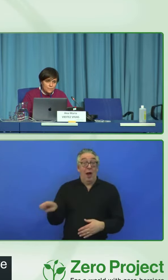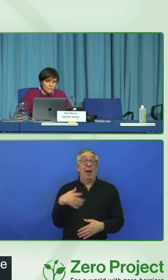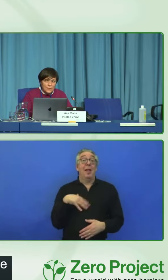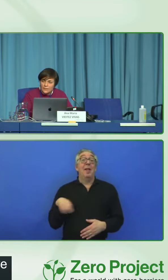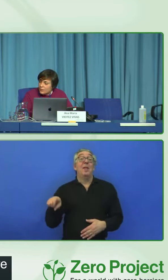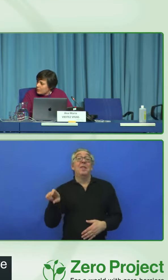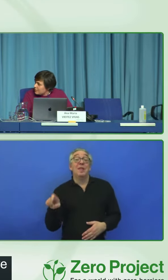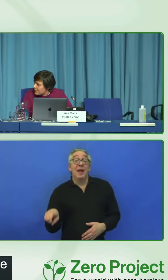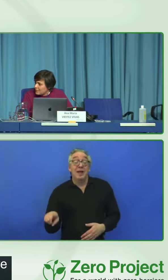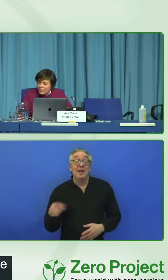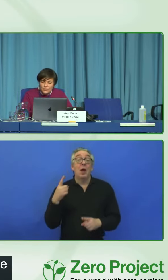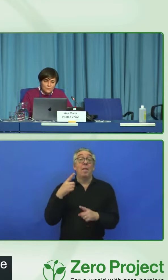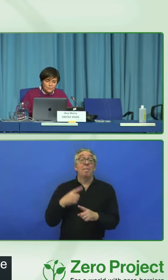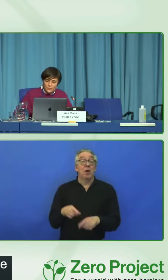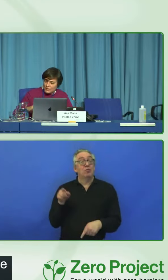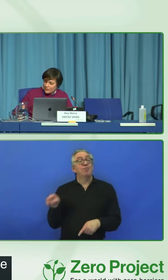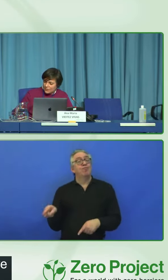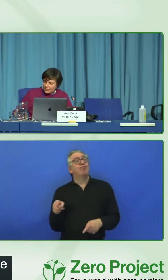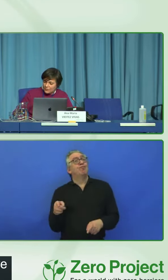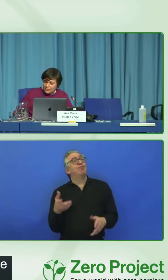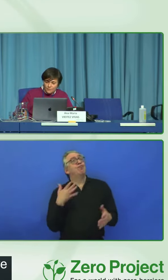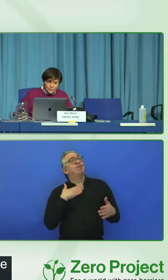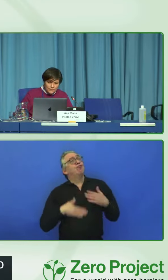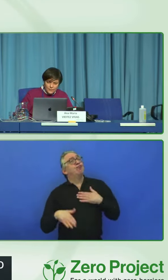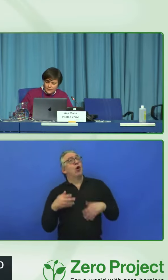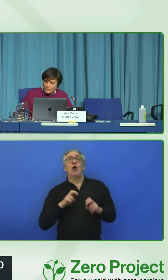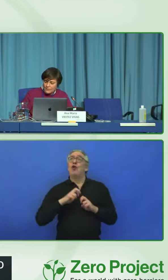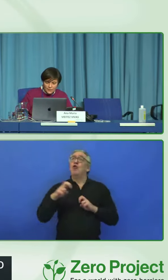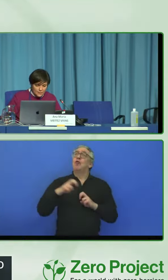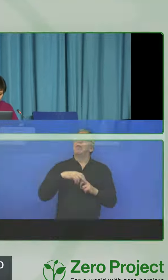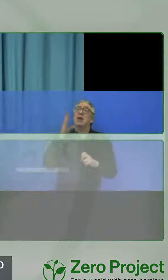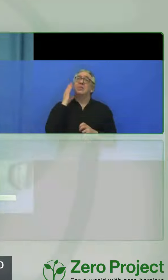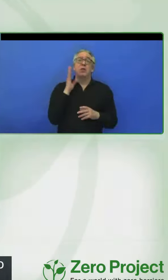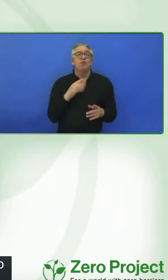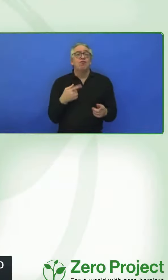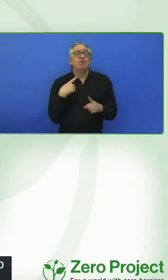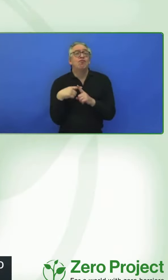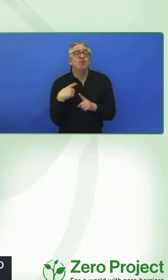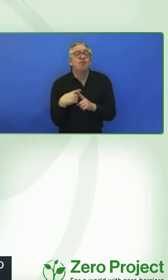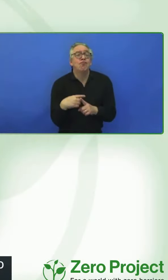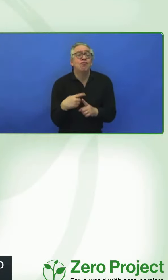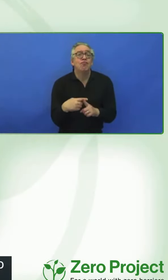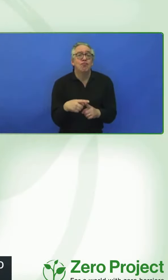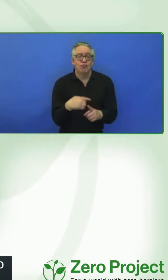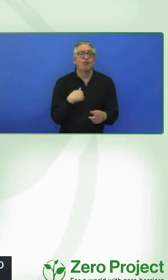experience. Thank you very much for your attention. Thank you.